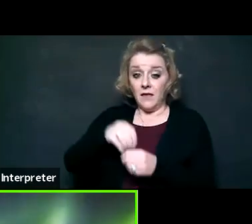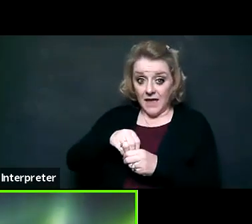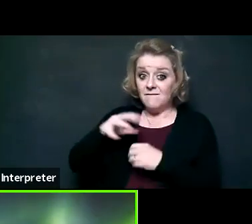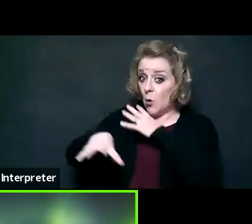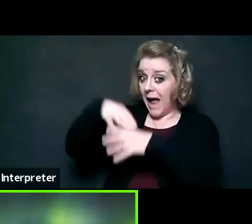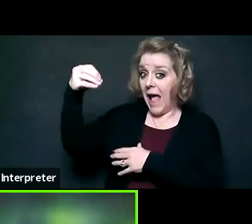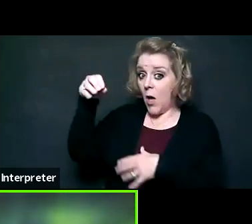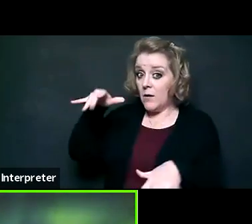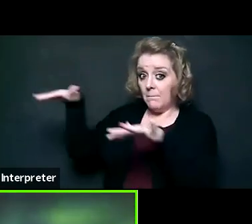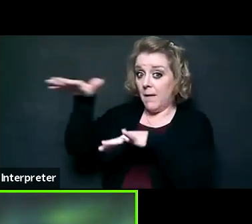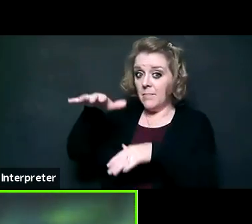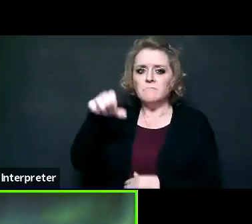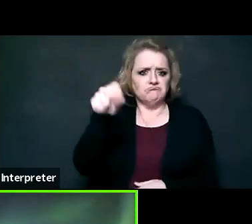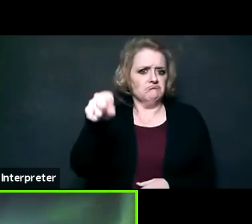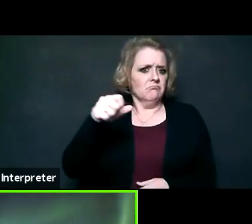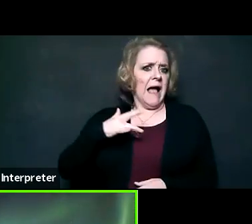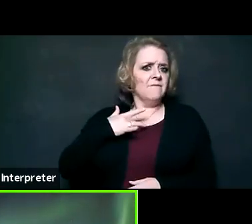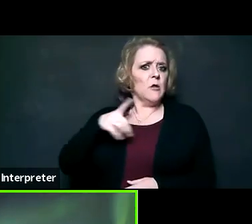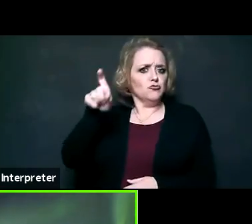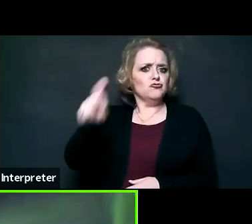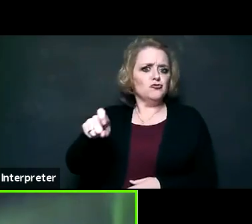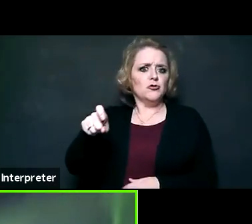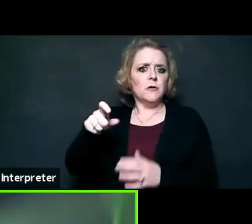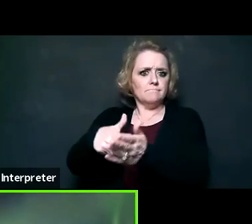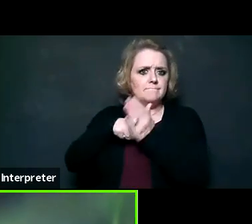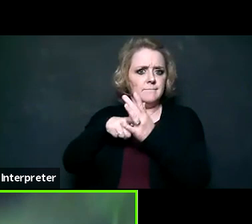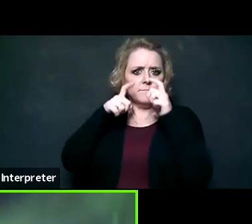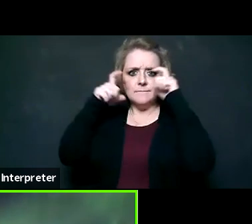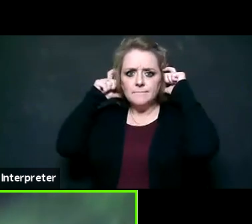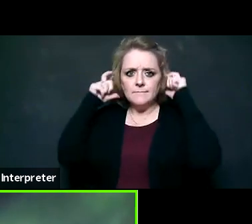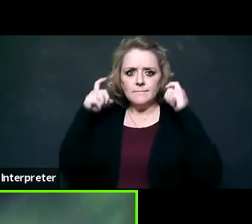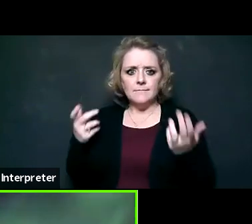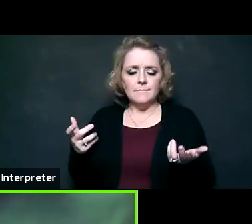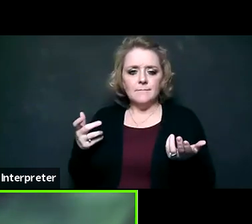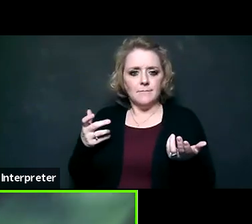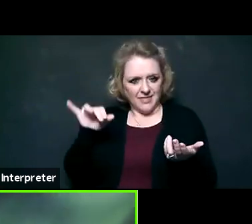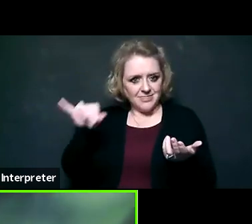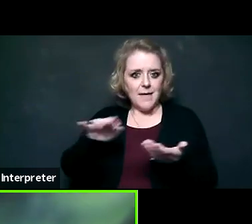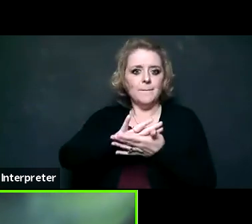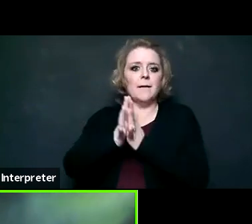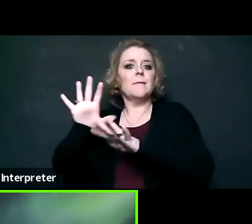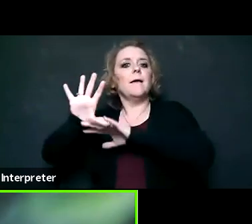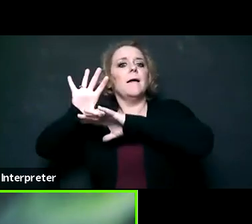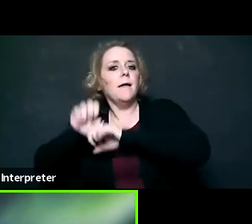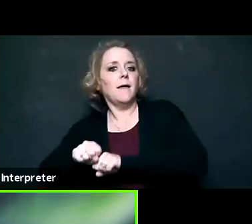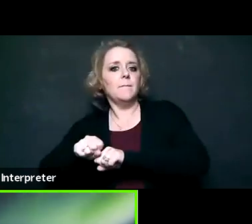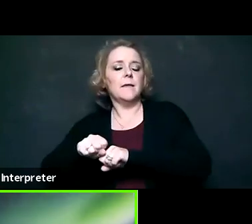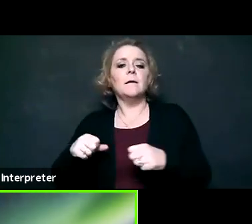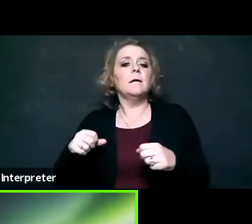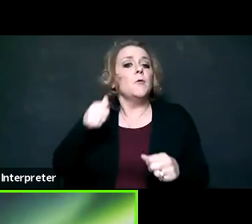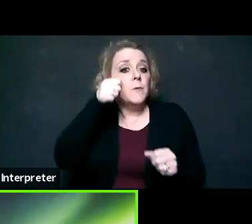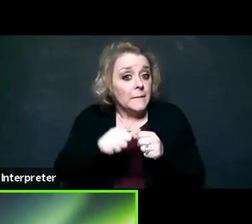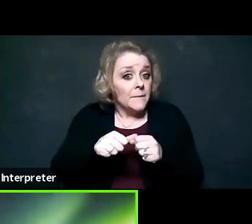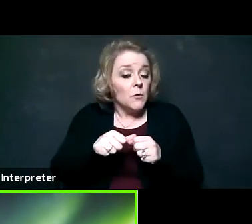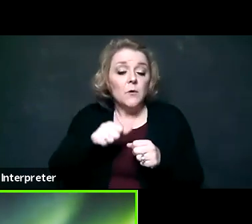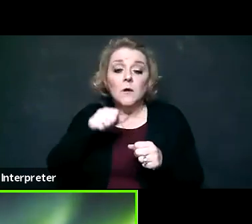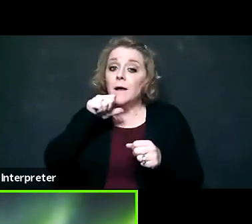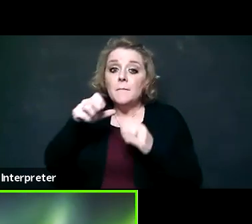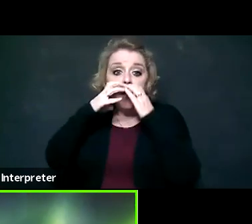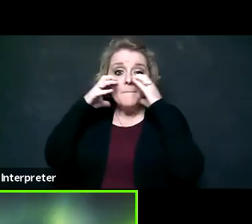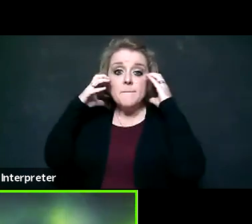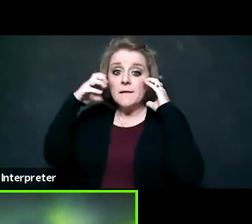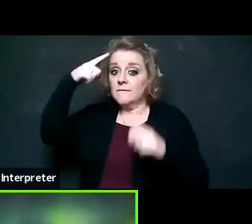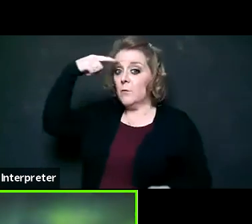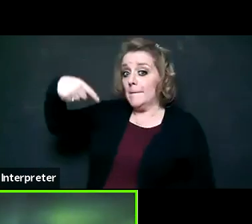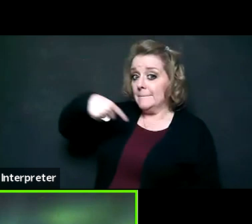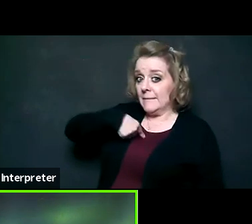think it definitely is mandatory. That's definitely guidelines, and it's a habit. Once again, I'm not doing it for me, Matt. I'm